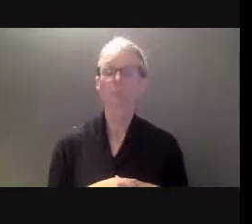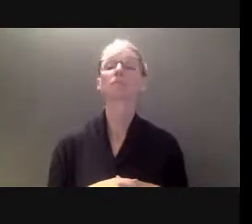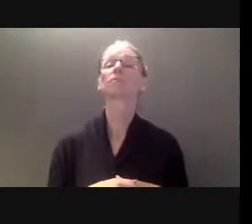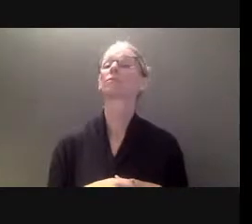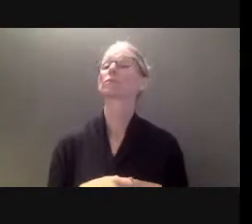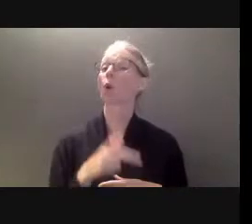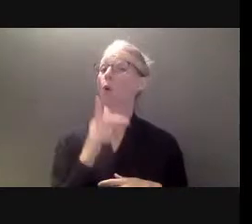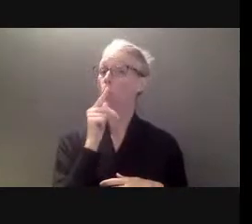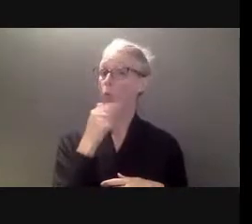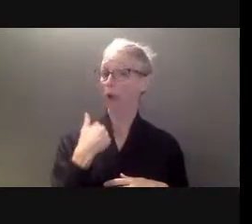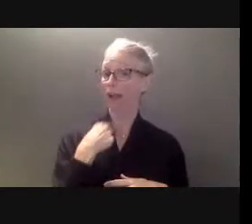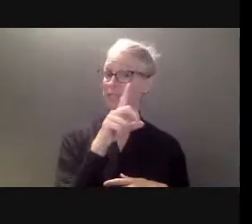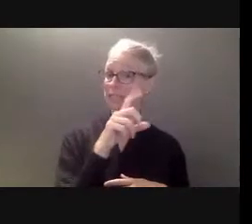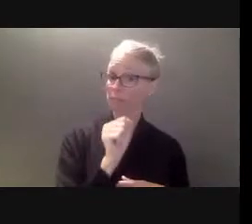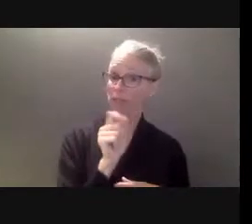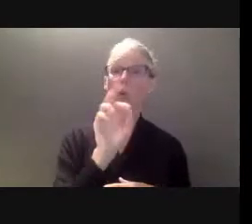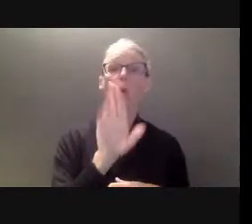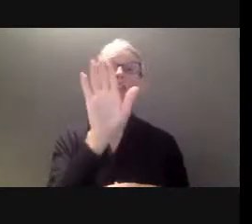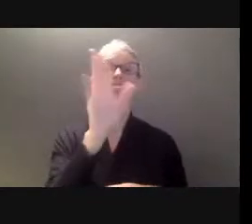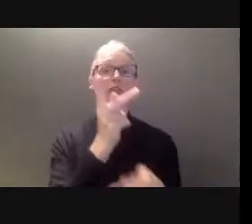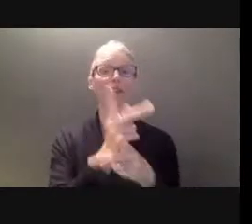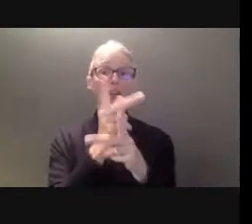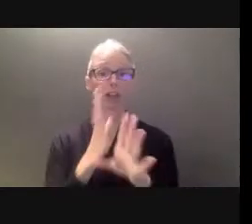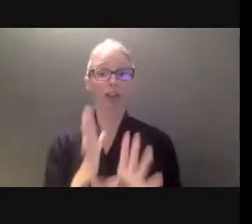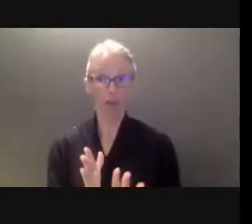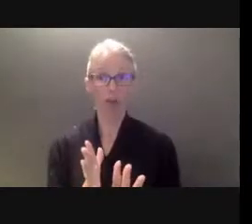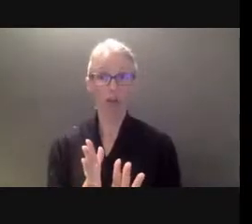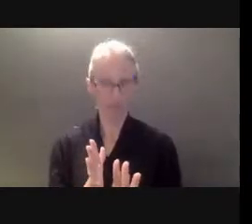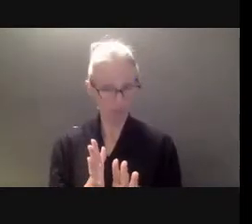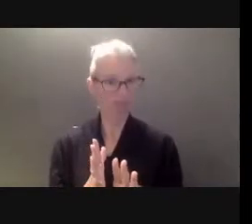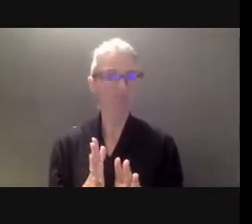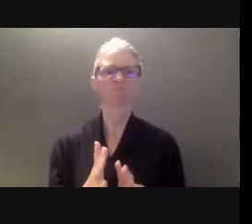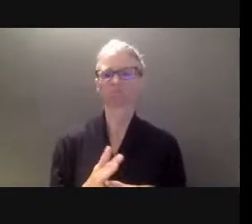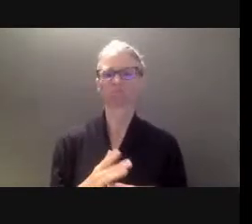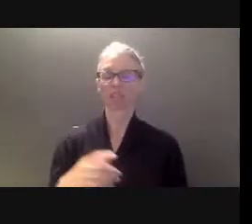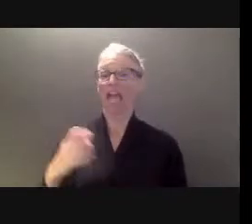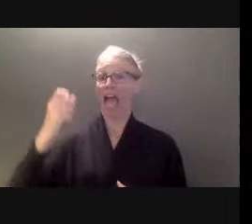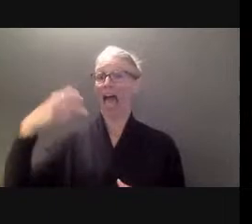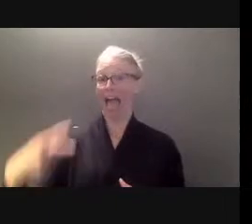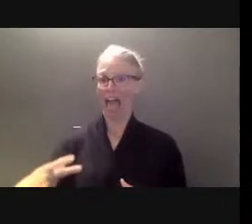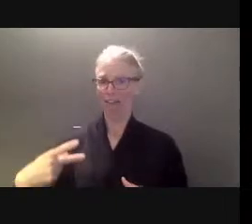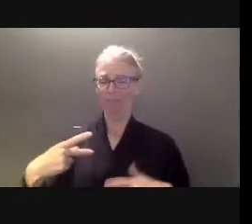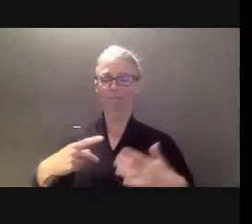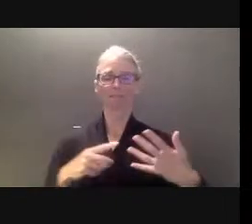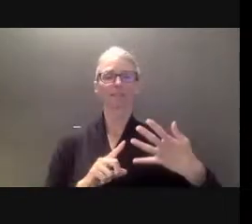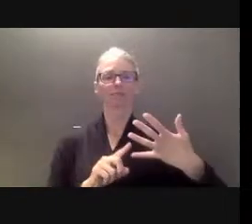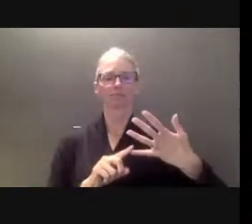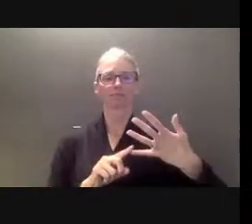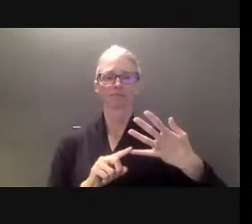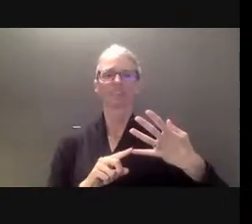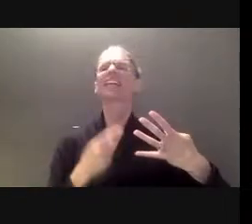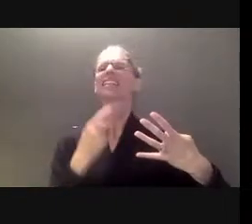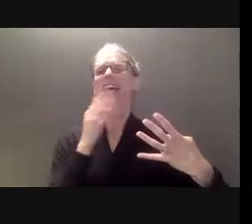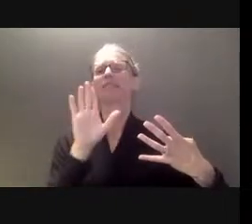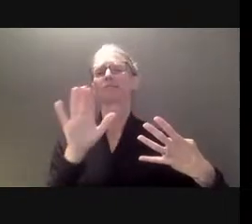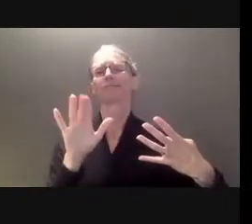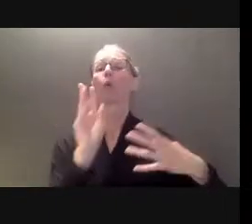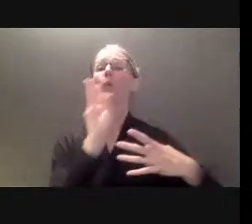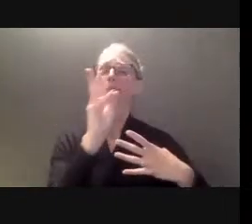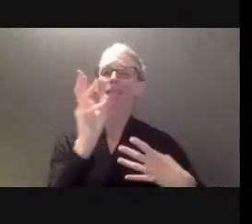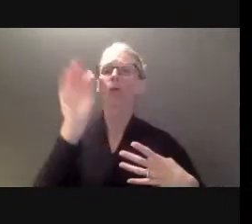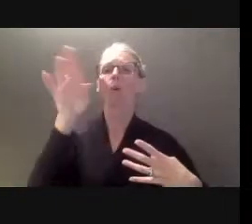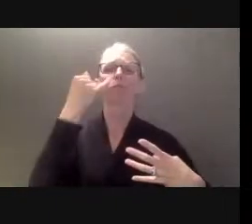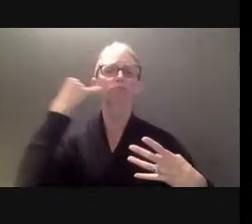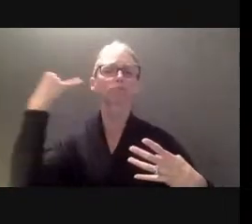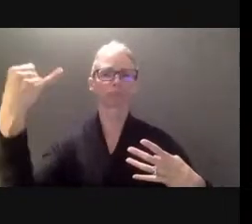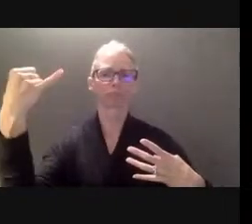and caregivers stated that they did use the Parks Canada or provincial park website or a telephone line. Other sources of